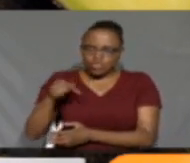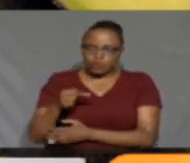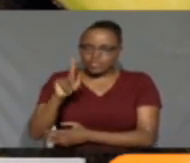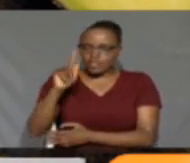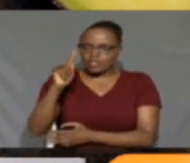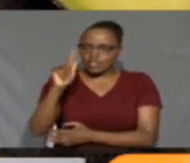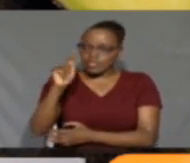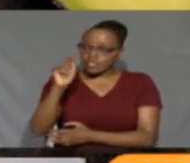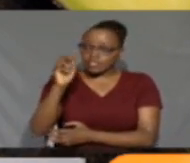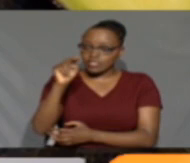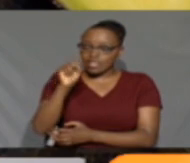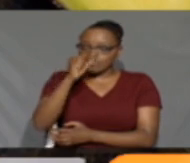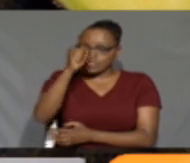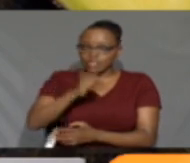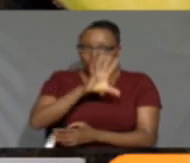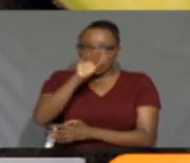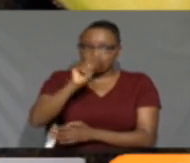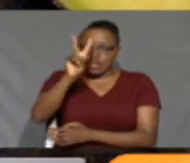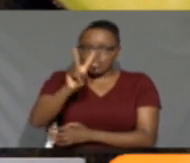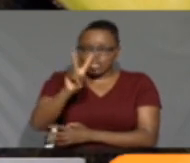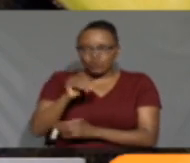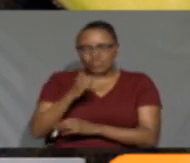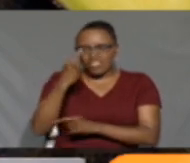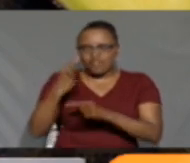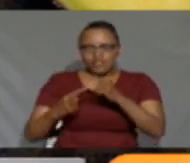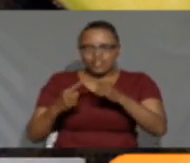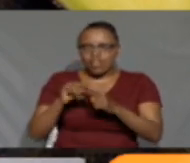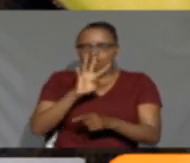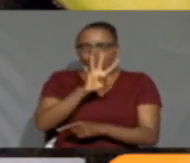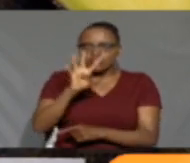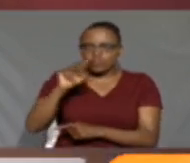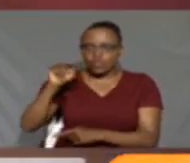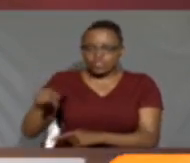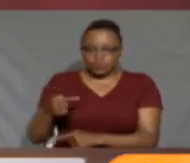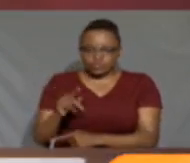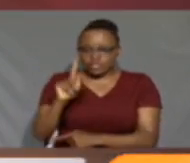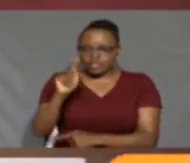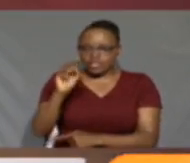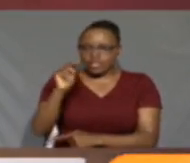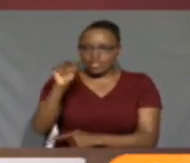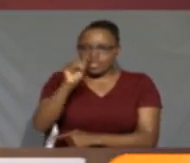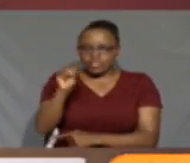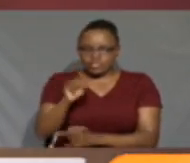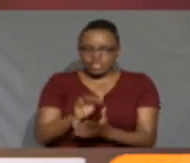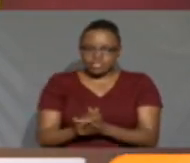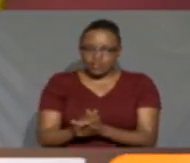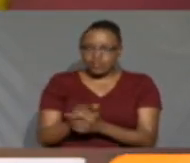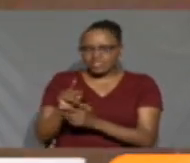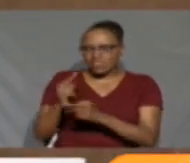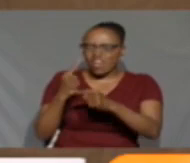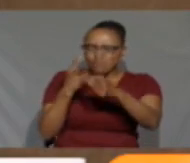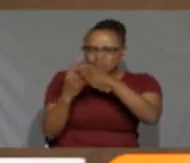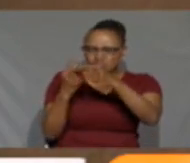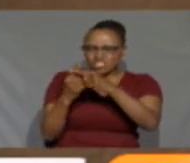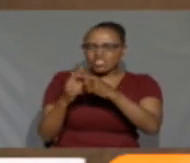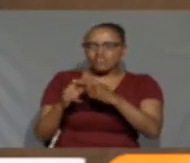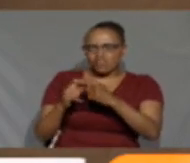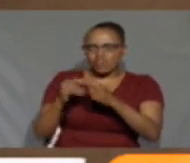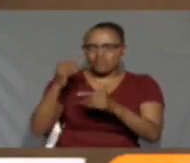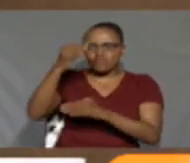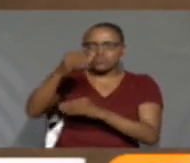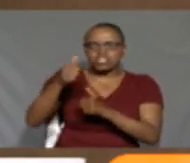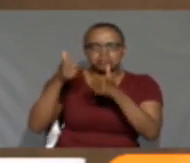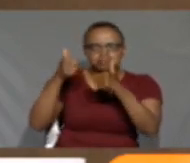tons. South Africa comes second with annual exports of 44,000 tons. Omanga is optimistic of better days